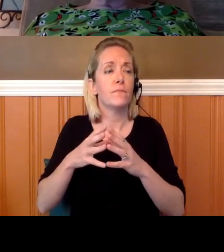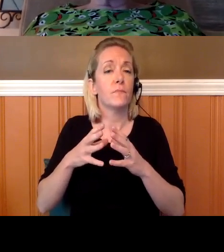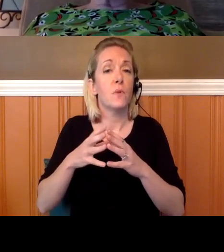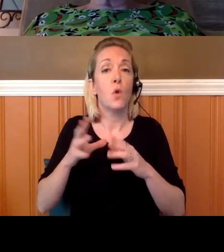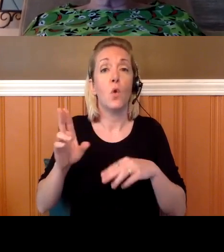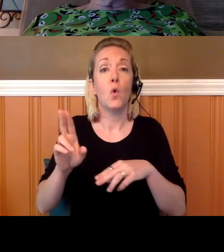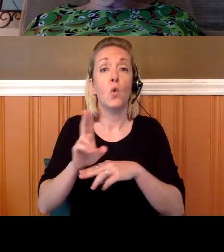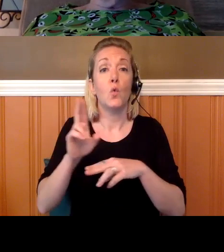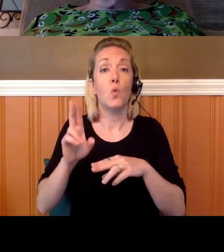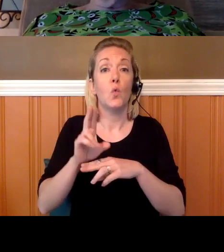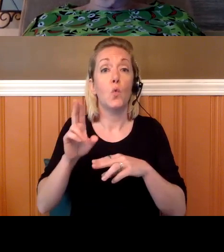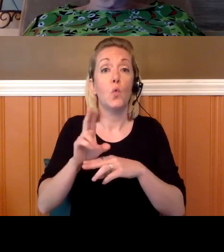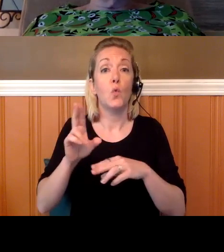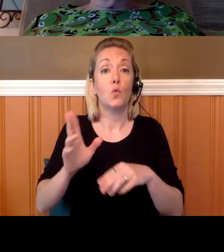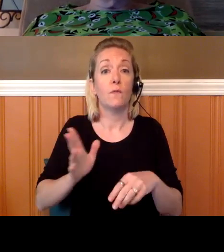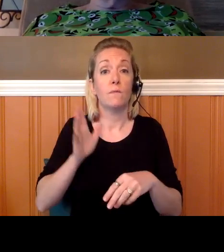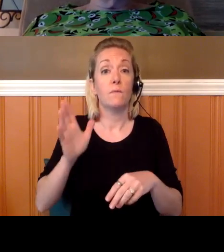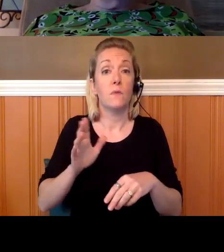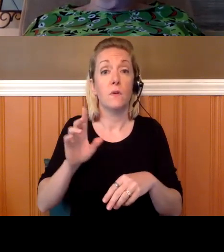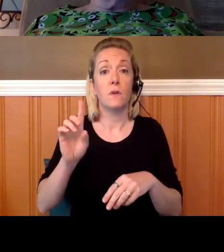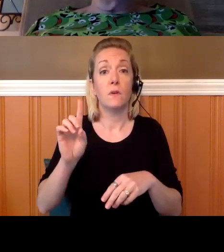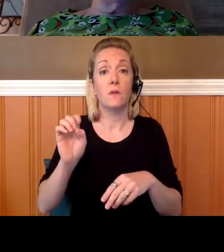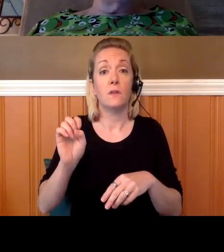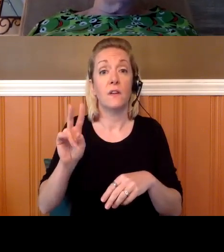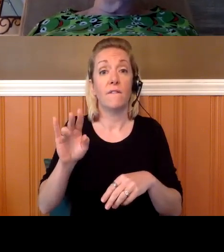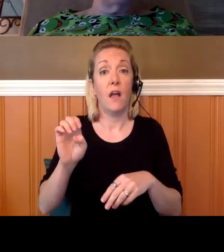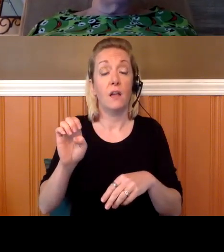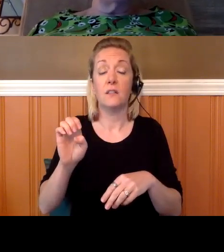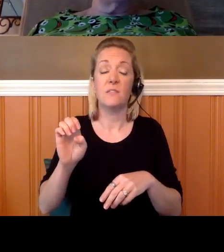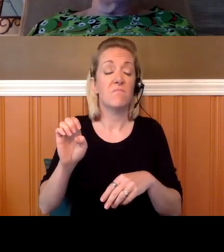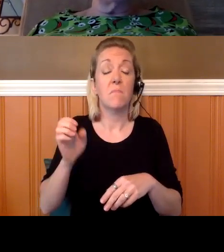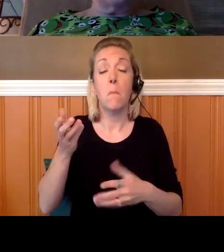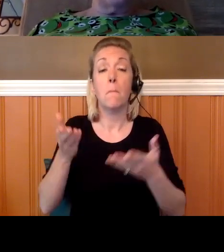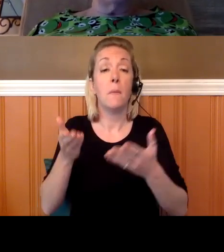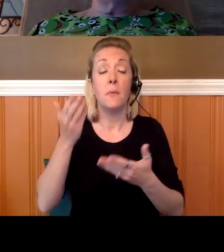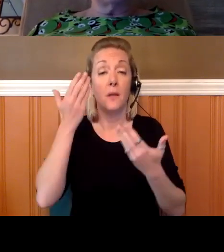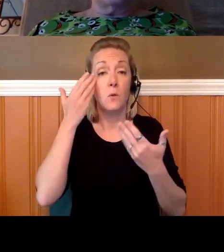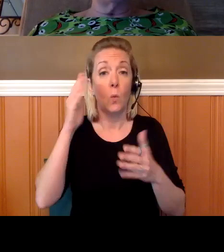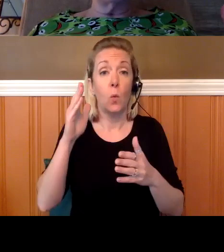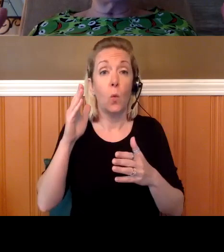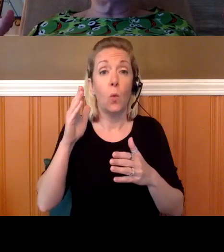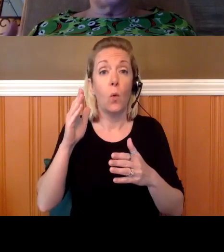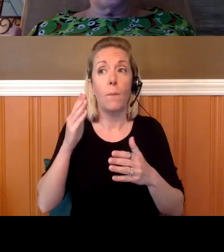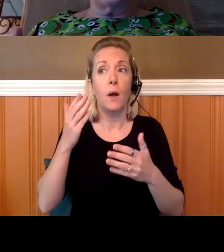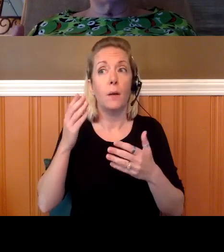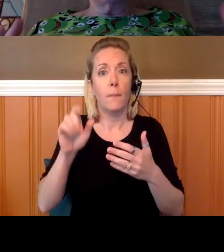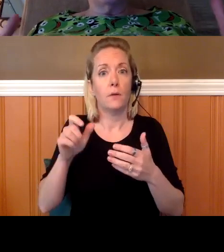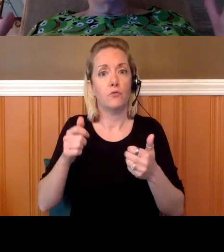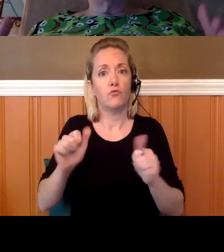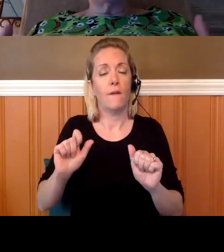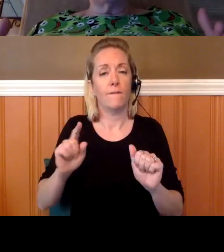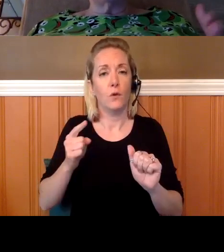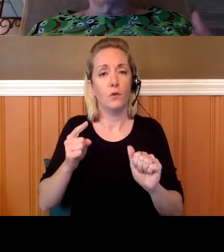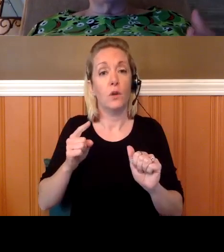device like Marin's, but we don't know until we try. And so we have to start and do it very systematically.